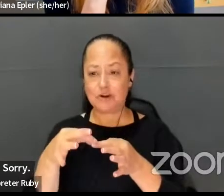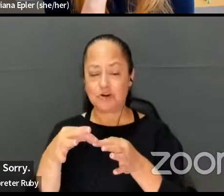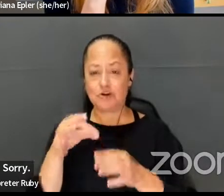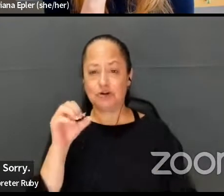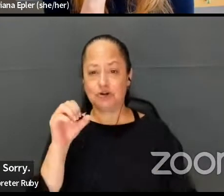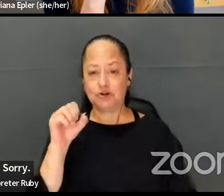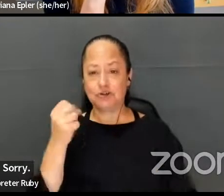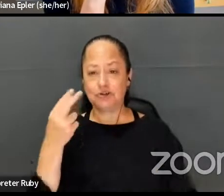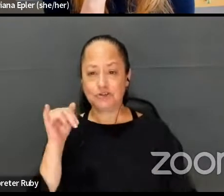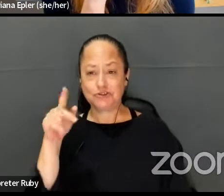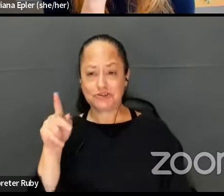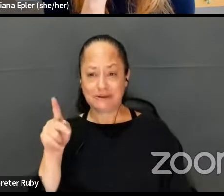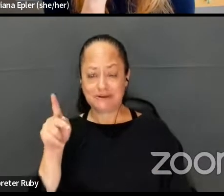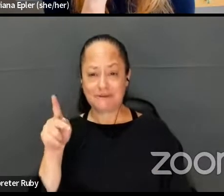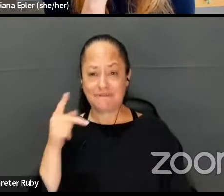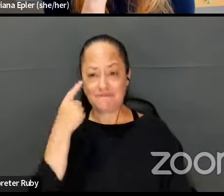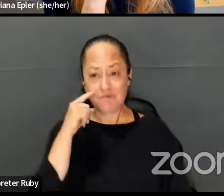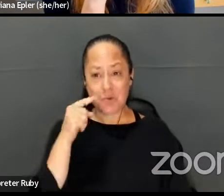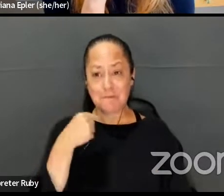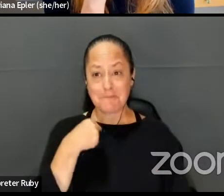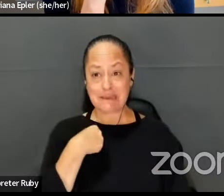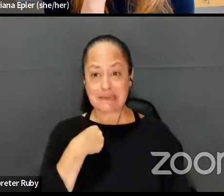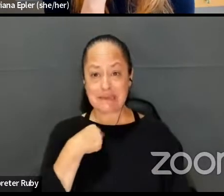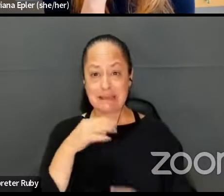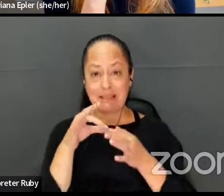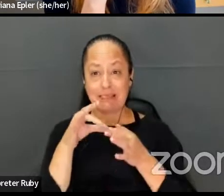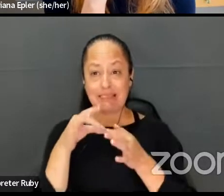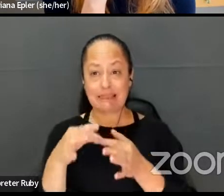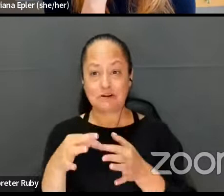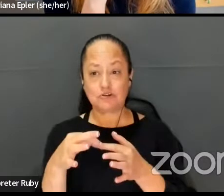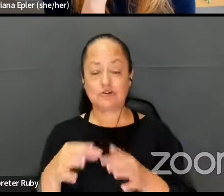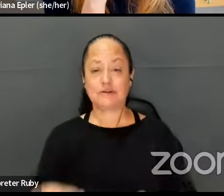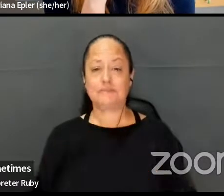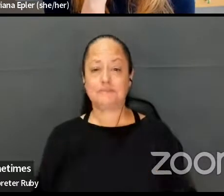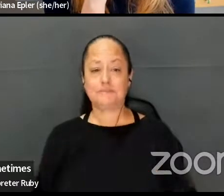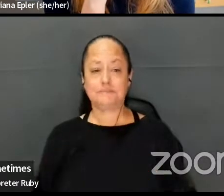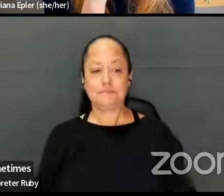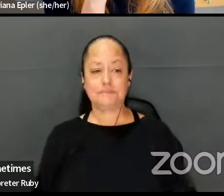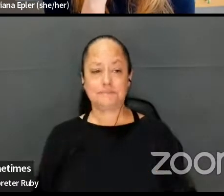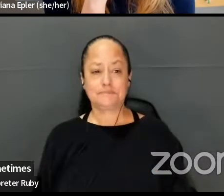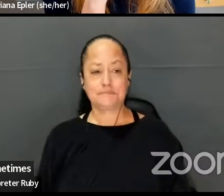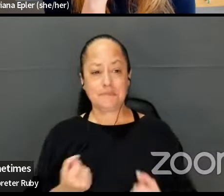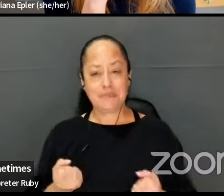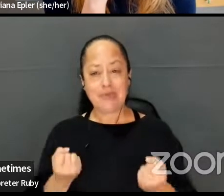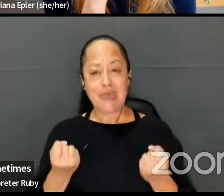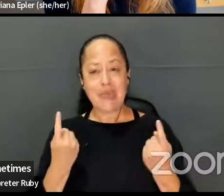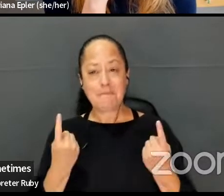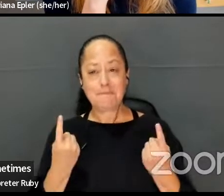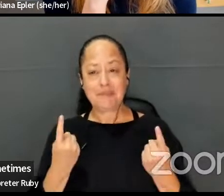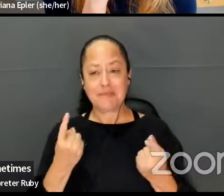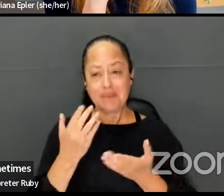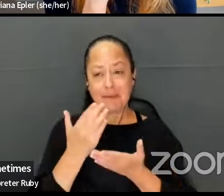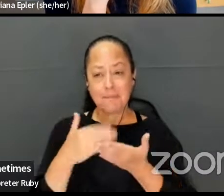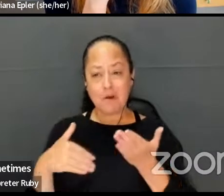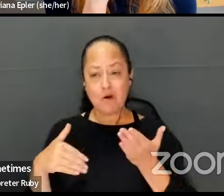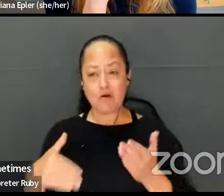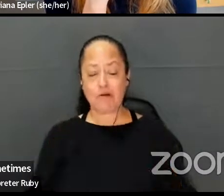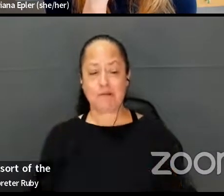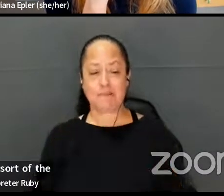me, leadership, if you like, sort of the empathy part, is